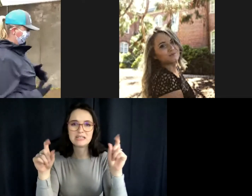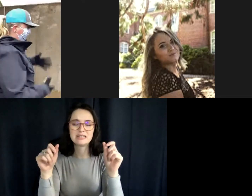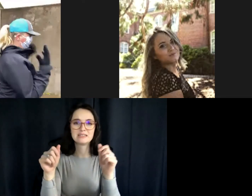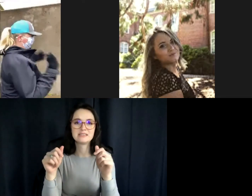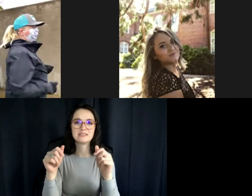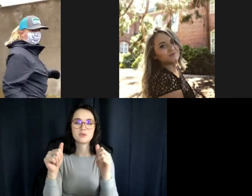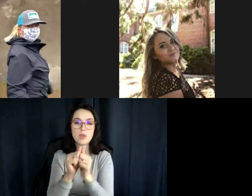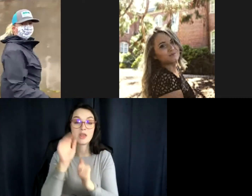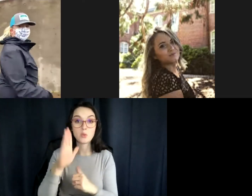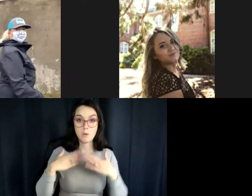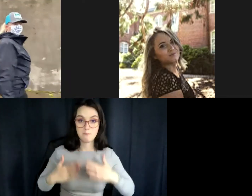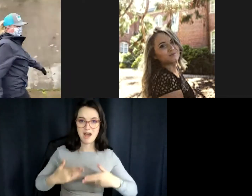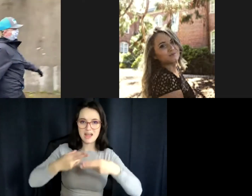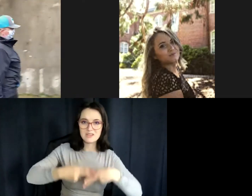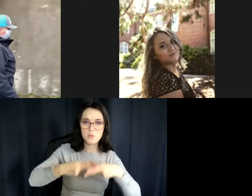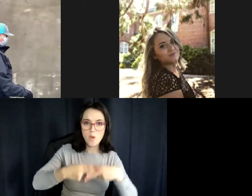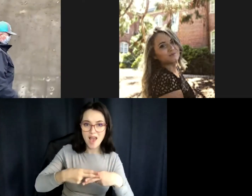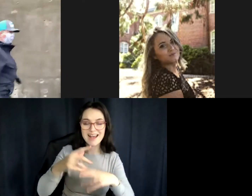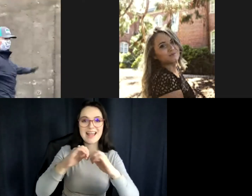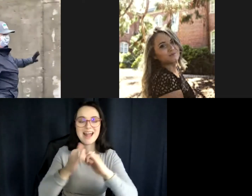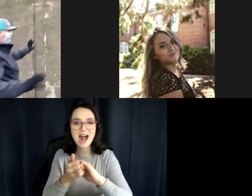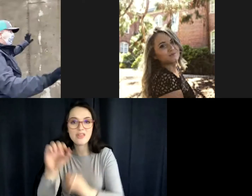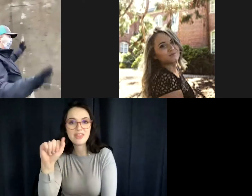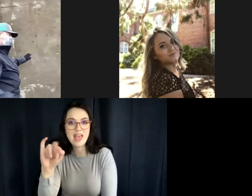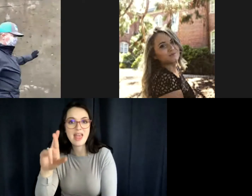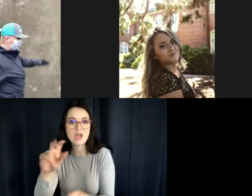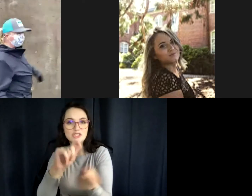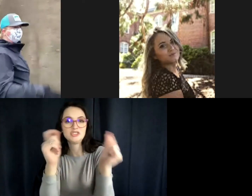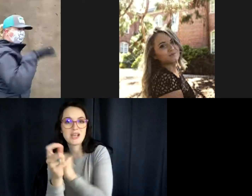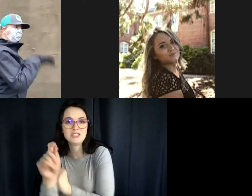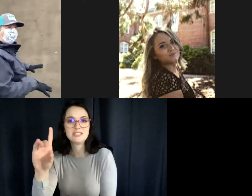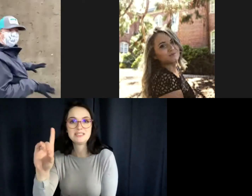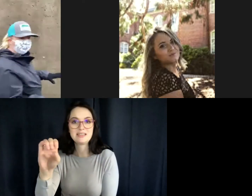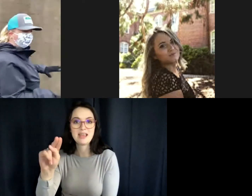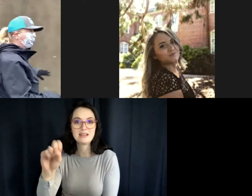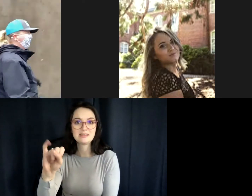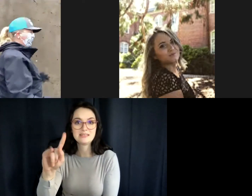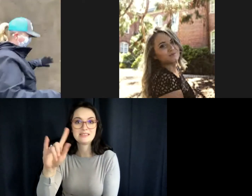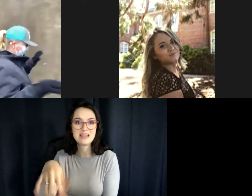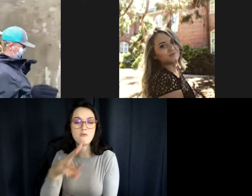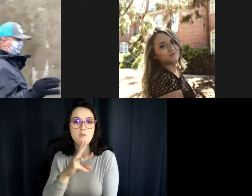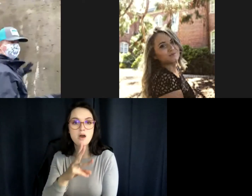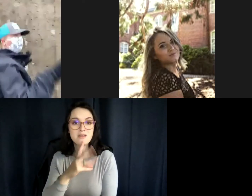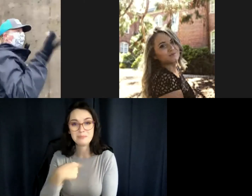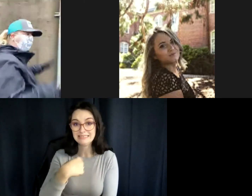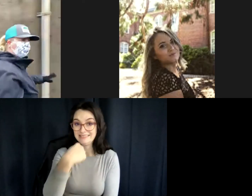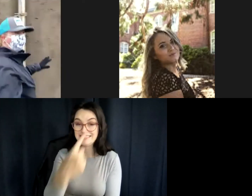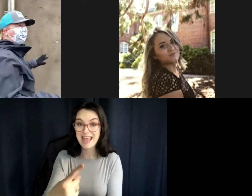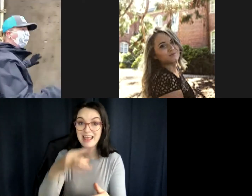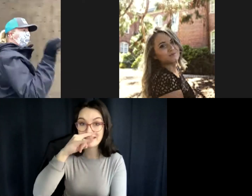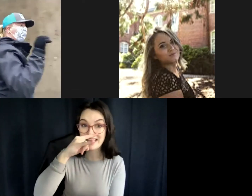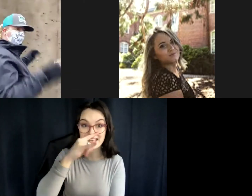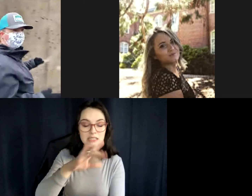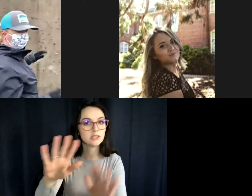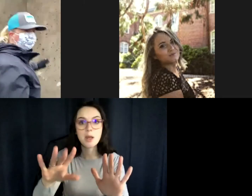arm. This is the arm that will go around and remove fat, oils, and grease. And then there's the same arm down at the bottom of